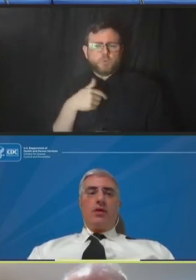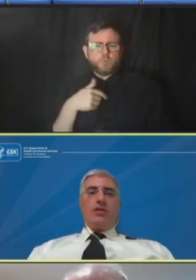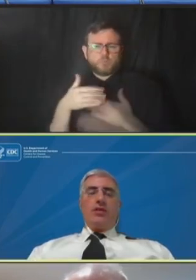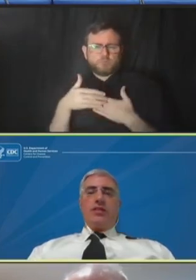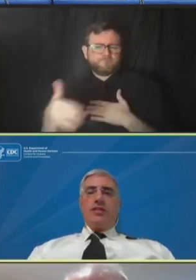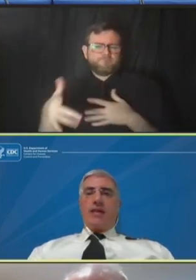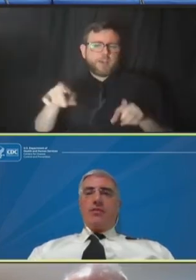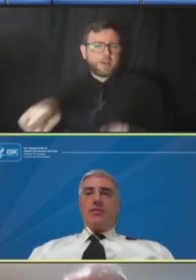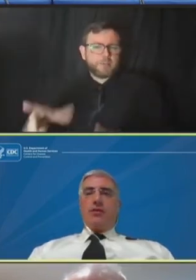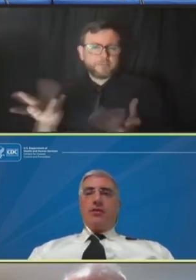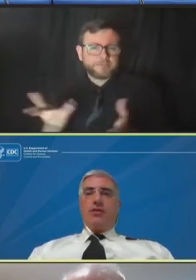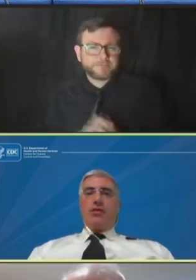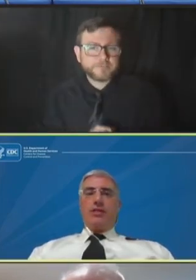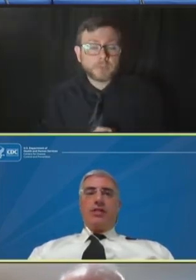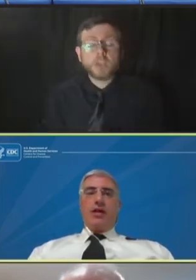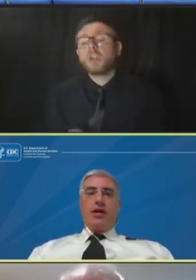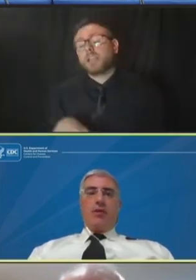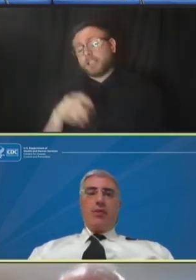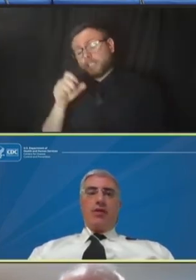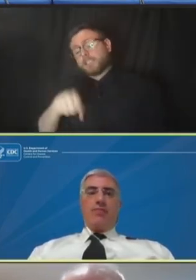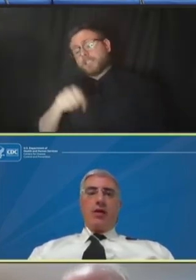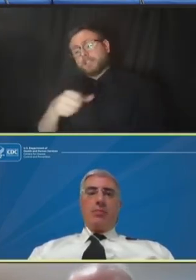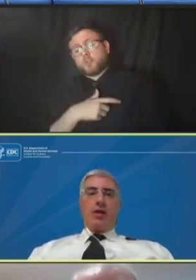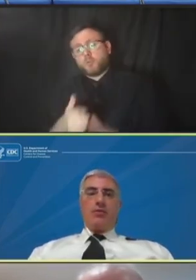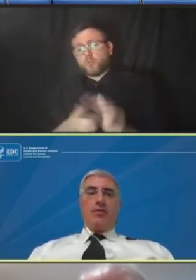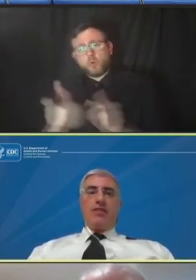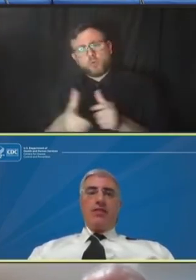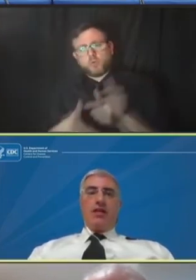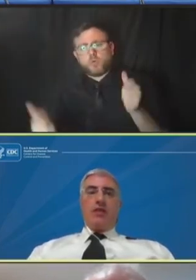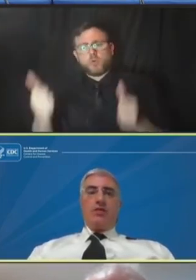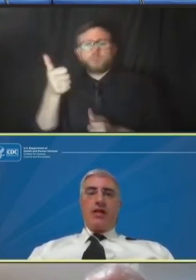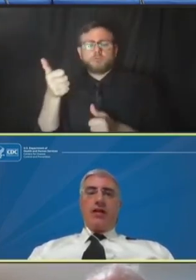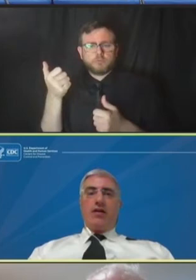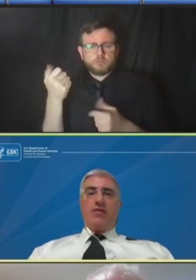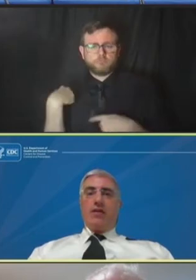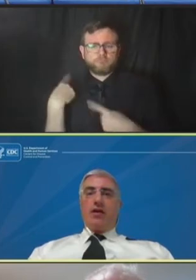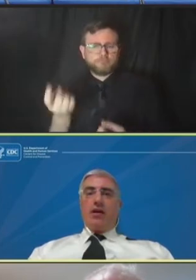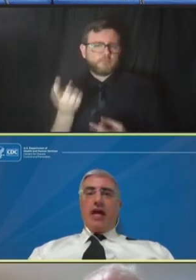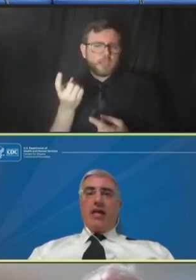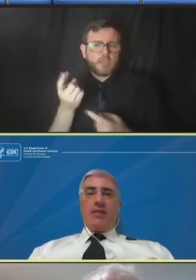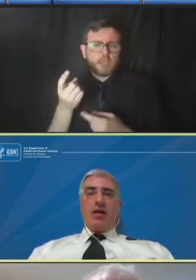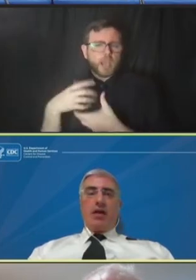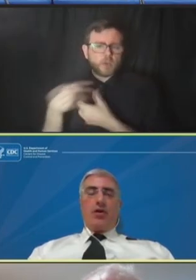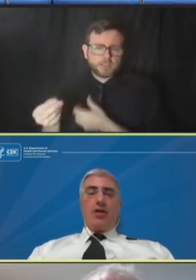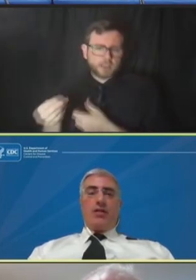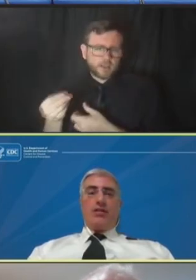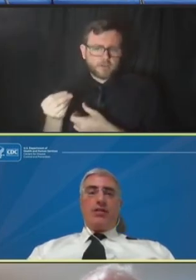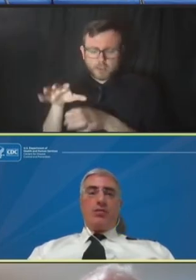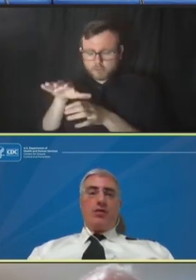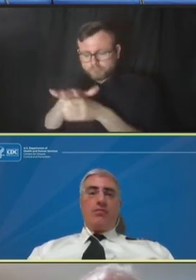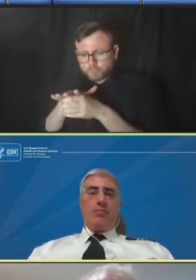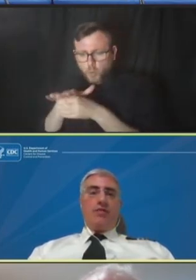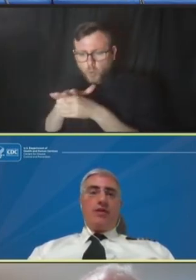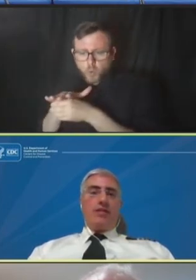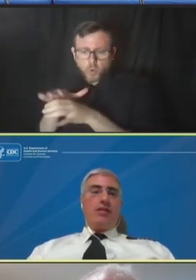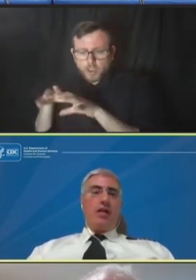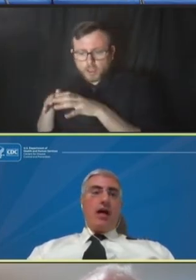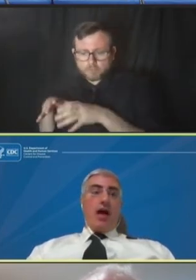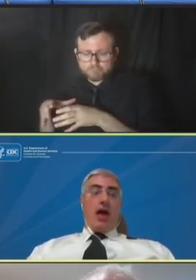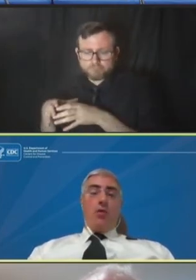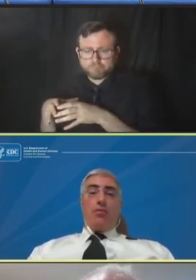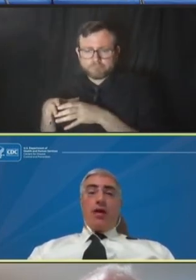Yeah, so this is absolutely the largest outbreak of monkeypox we've seen outside of endemic areas. The only